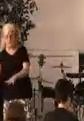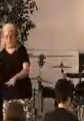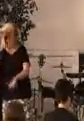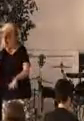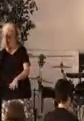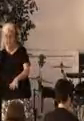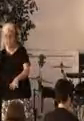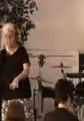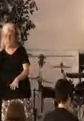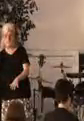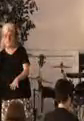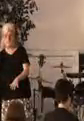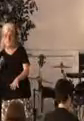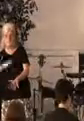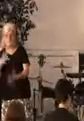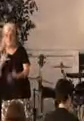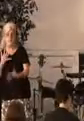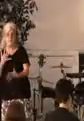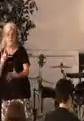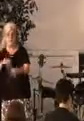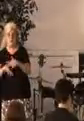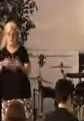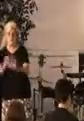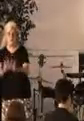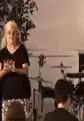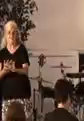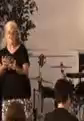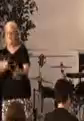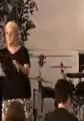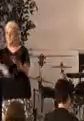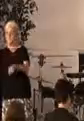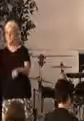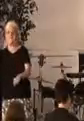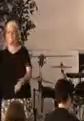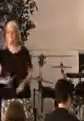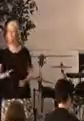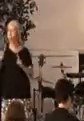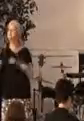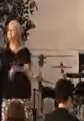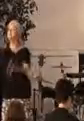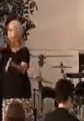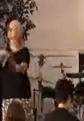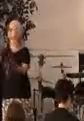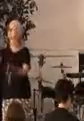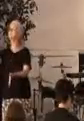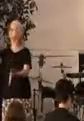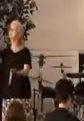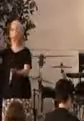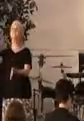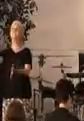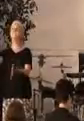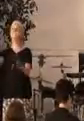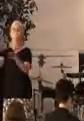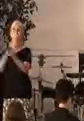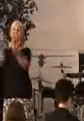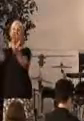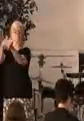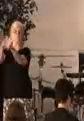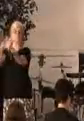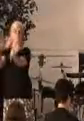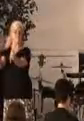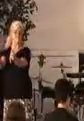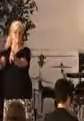released from their arrest, went right back to the same street corner where they were arrested and began anew to preach the gospel of the Lord Jesus